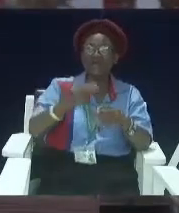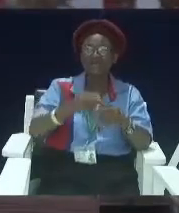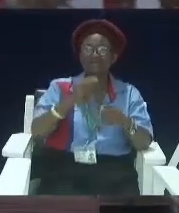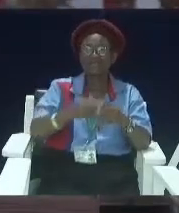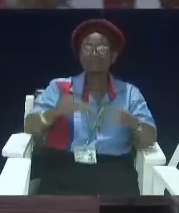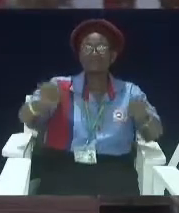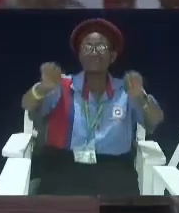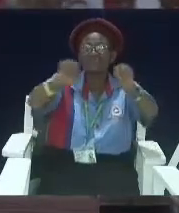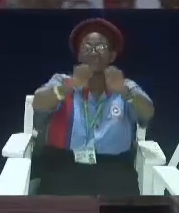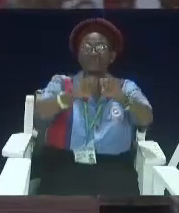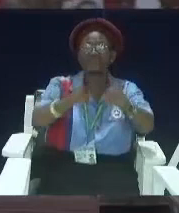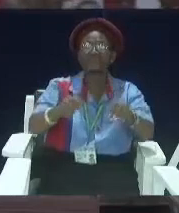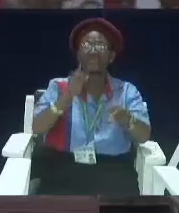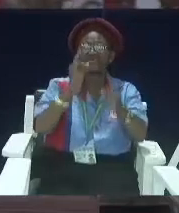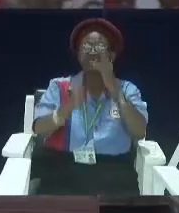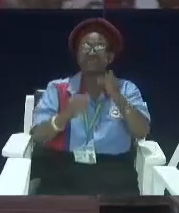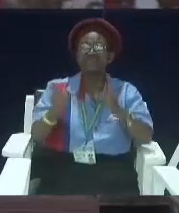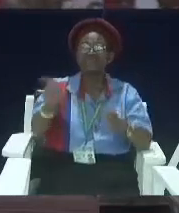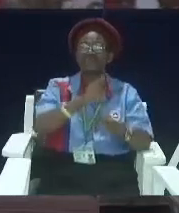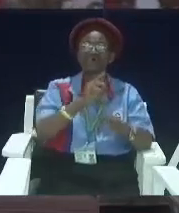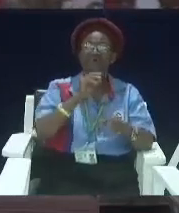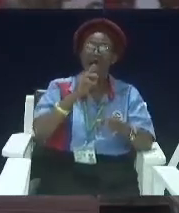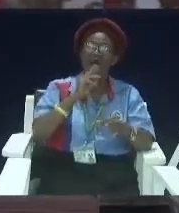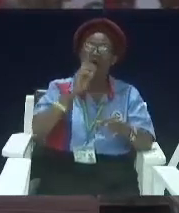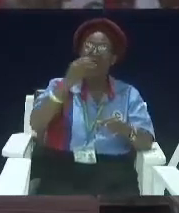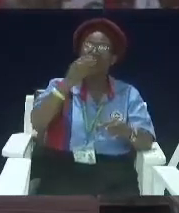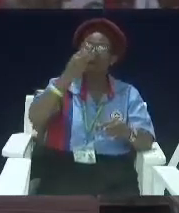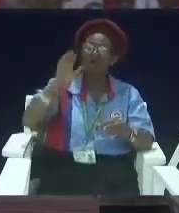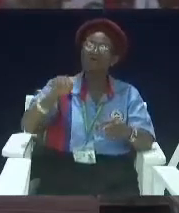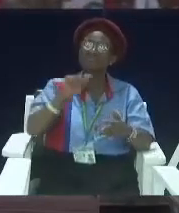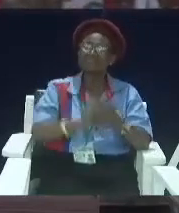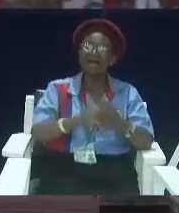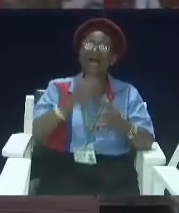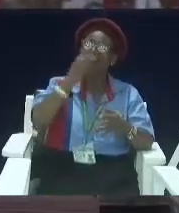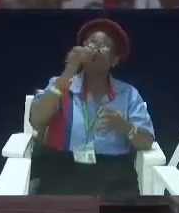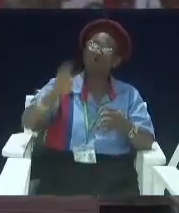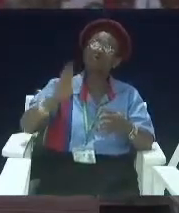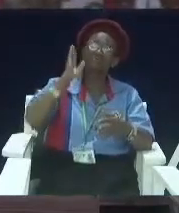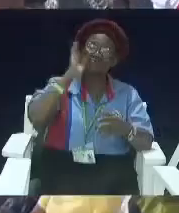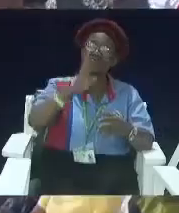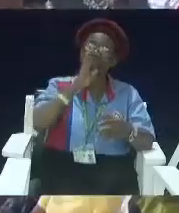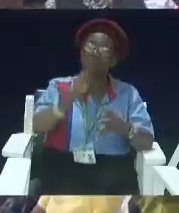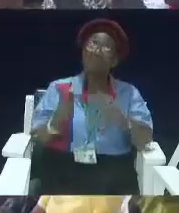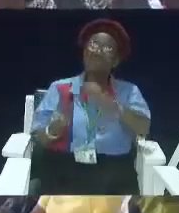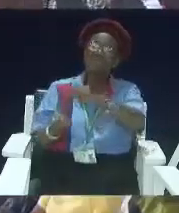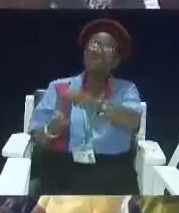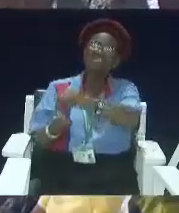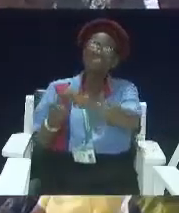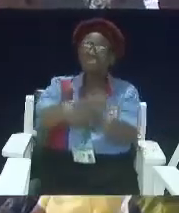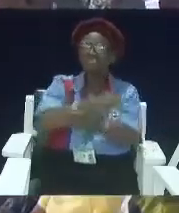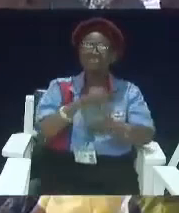even if you are cursed, that curse is going to be changed to blessings.